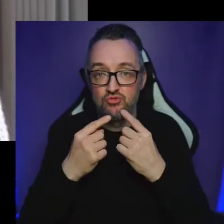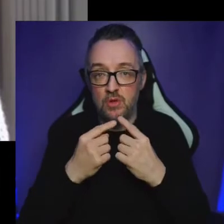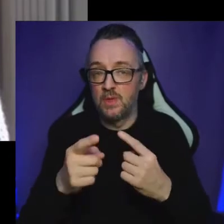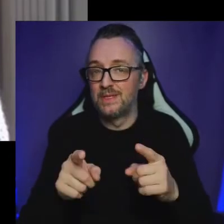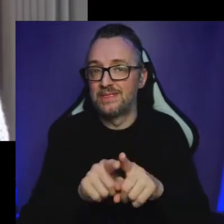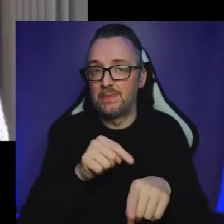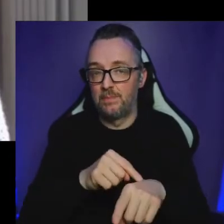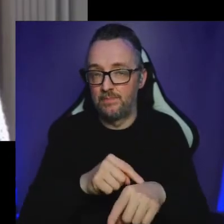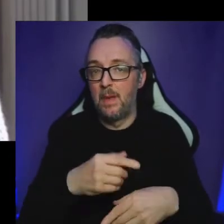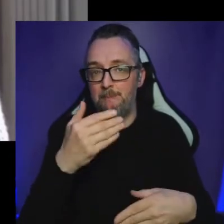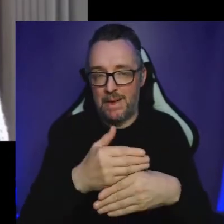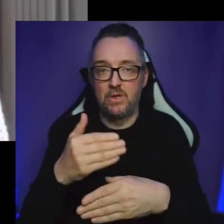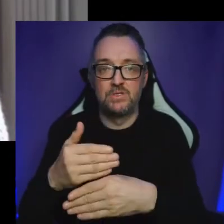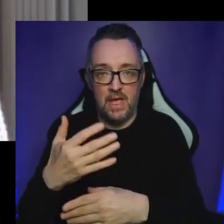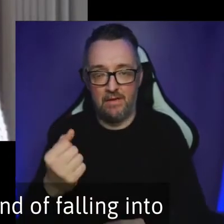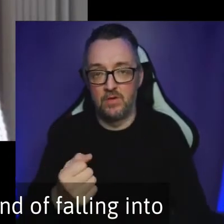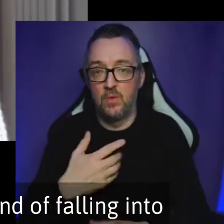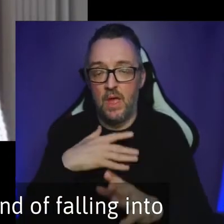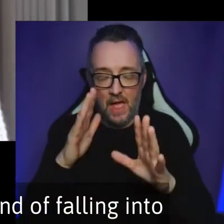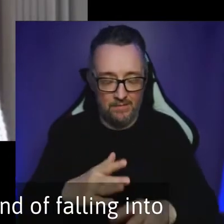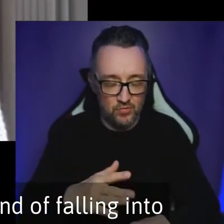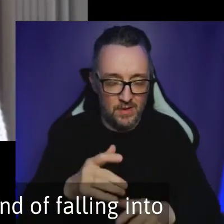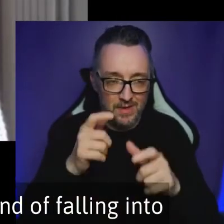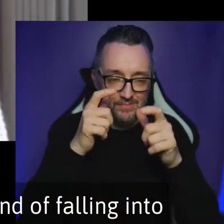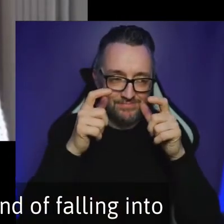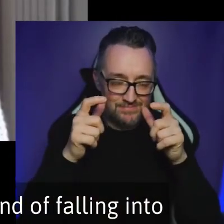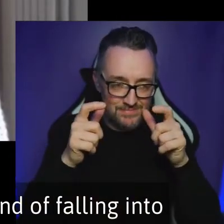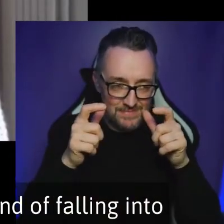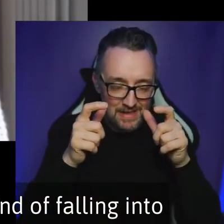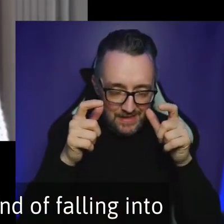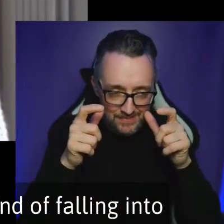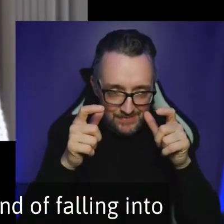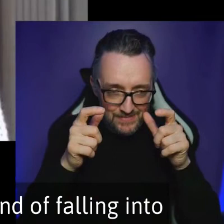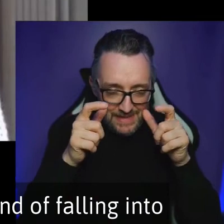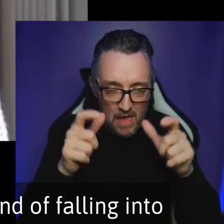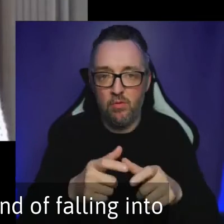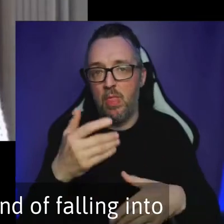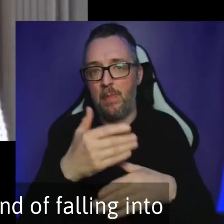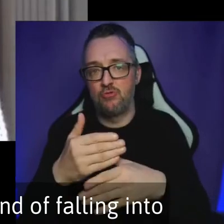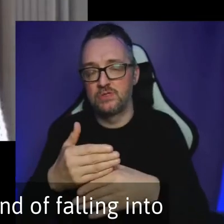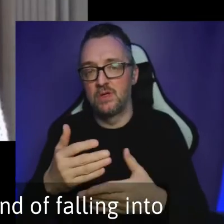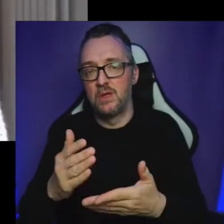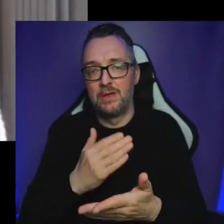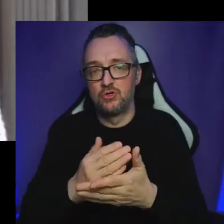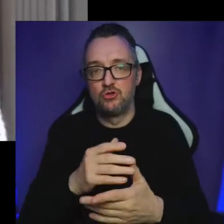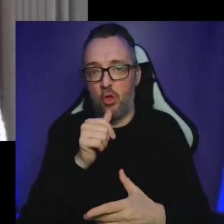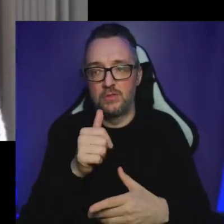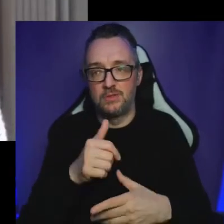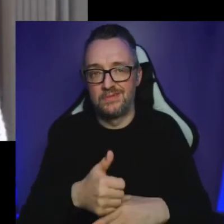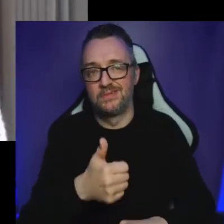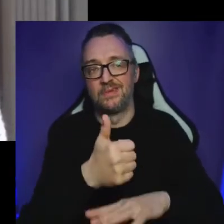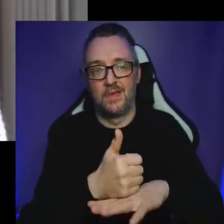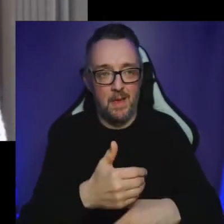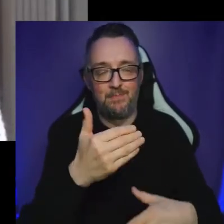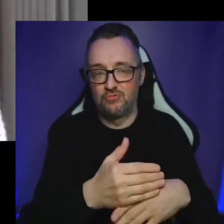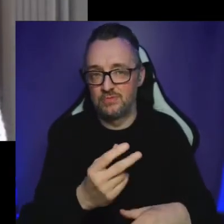creates barriers. We need to be very conscious of those barriers and very aware of how do we ensure we're not kind of falling into the trap